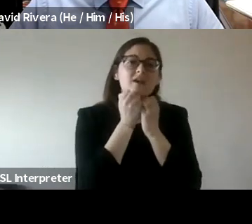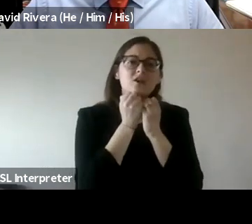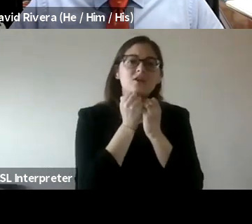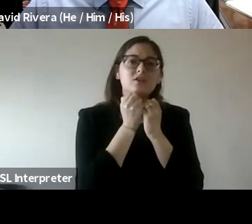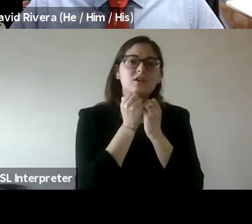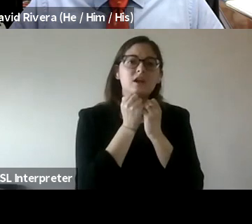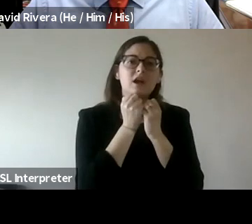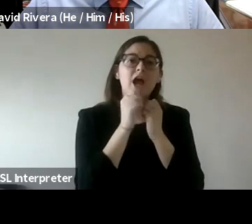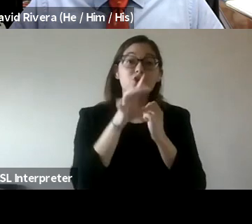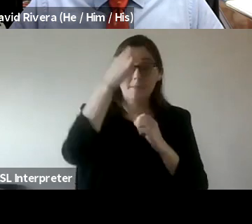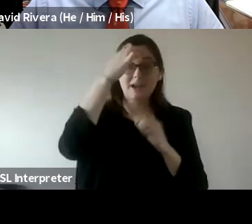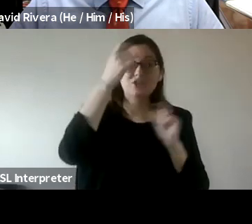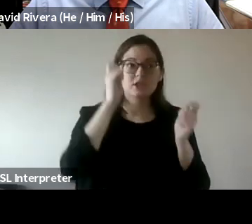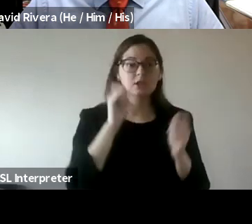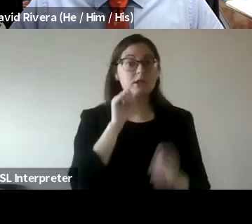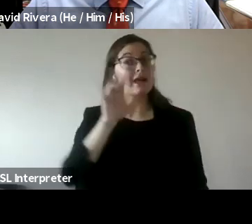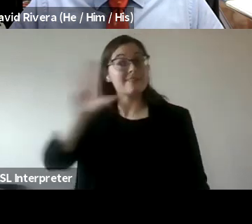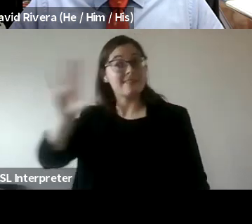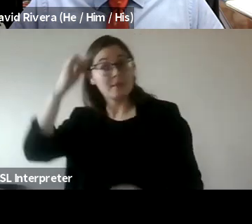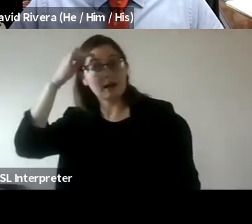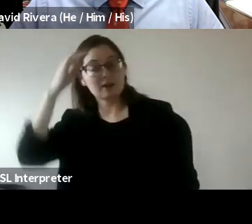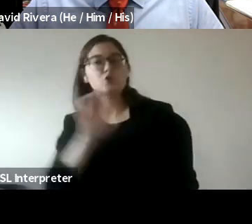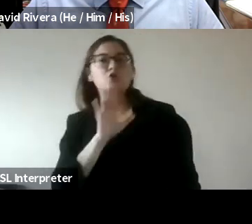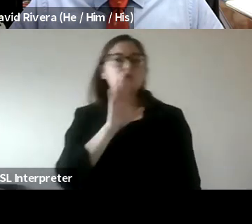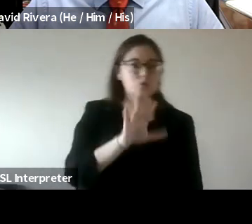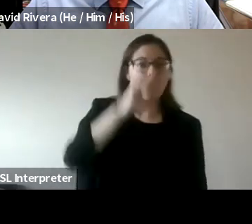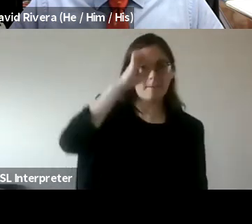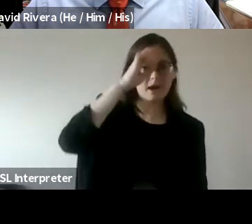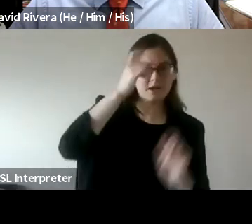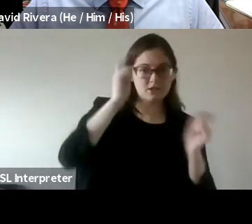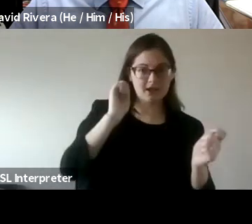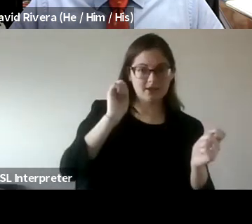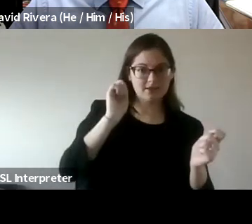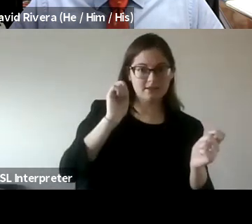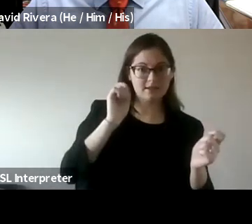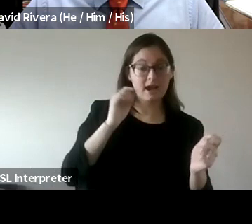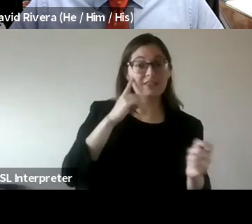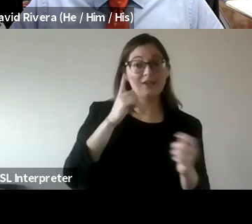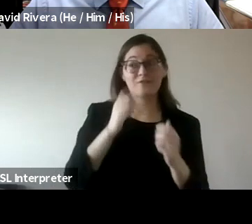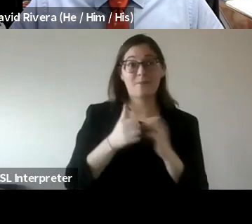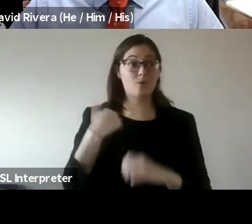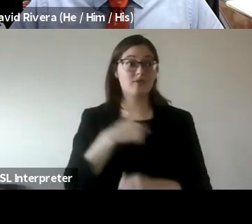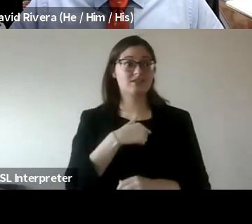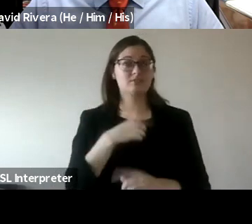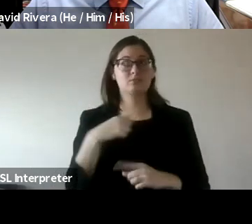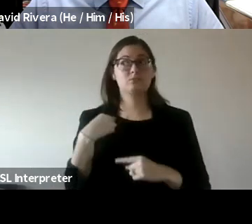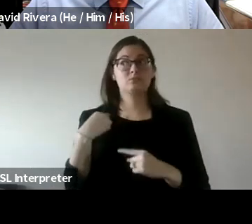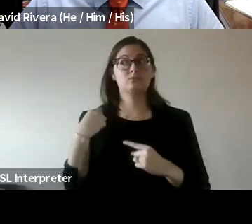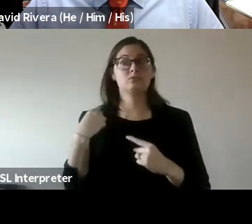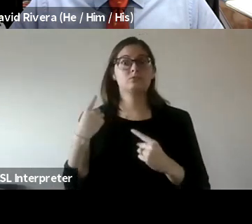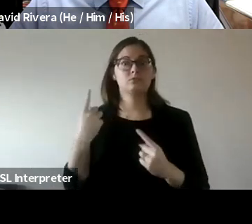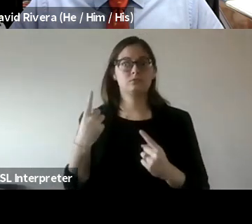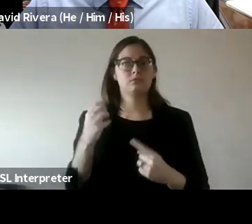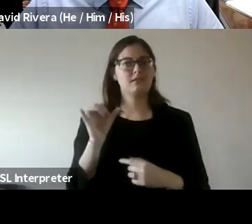your mind? Not their mind, but your mind. And I think the answer for most of us is that it's probably been a long time. And that's a sad